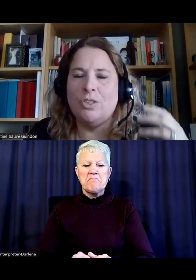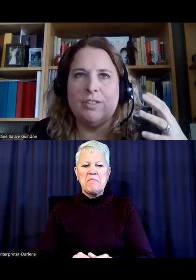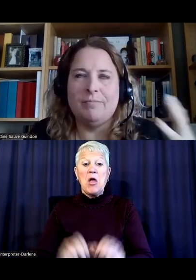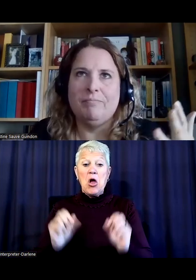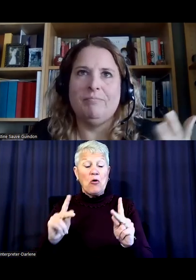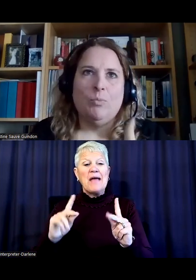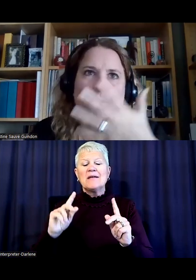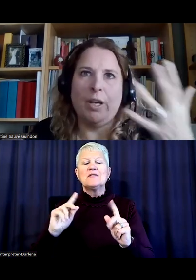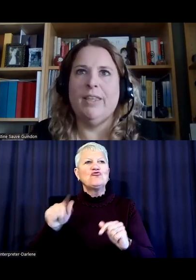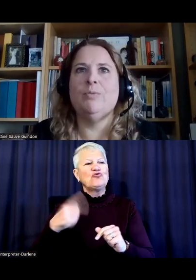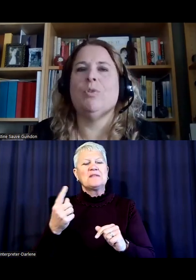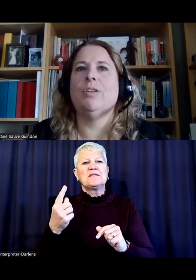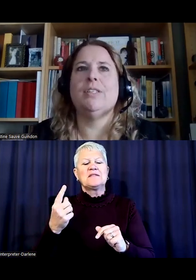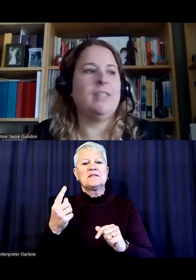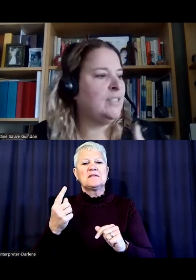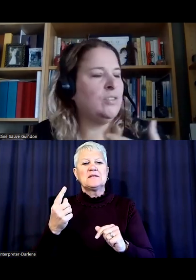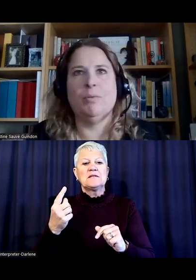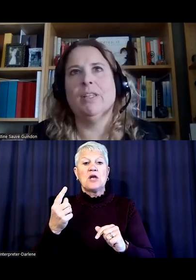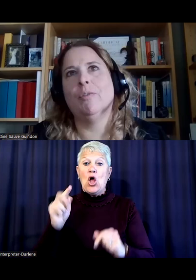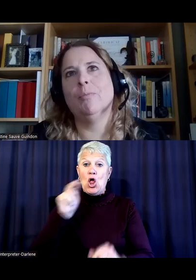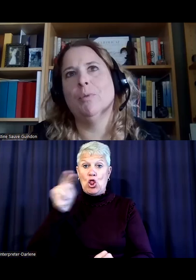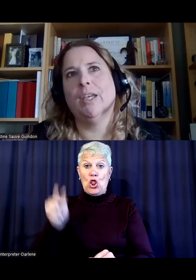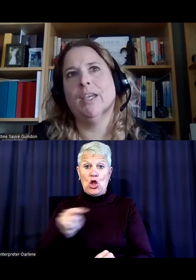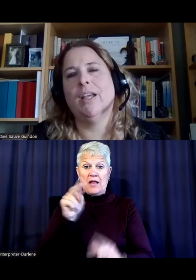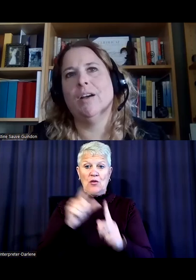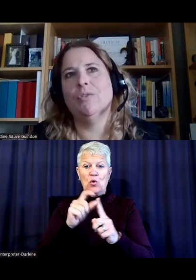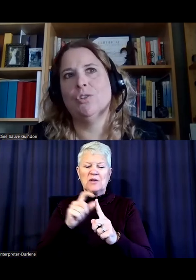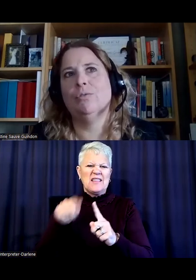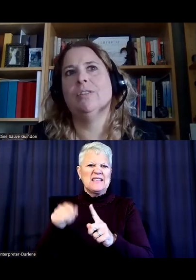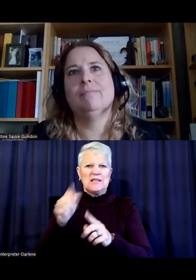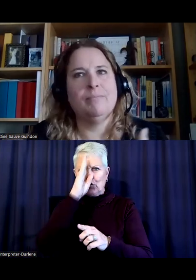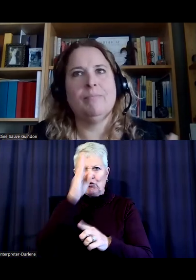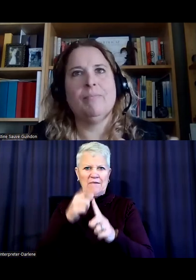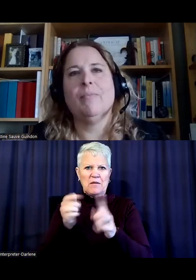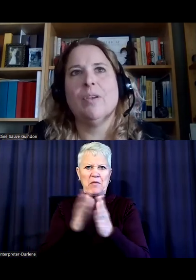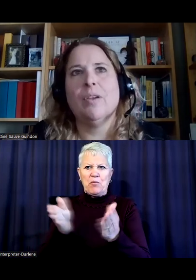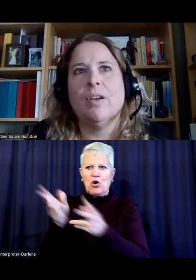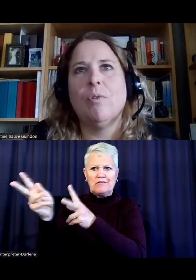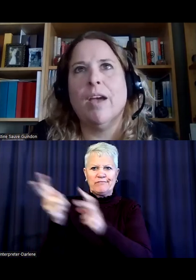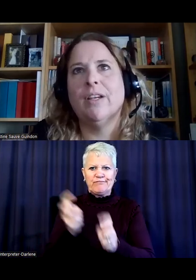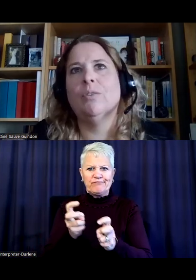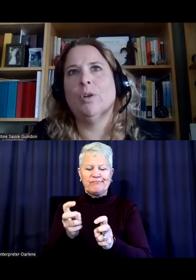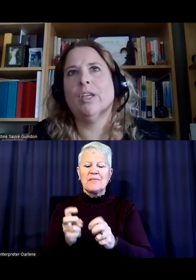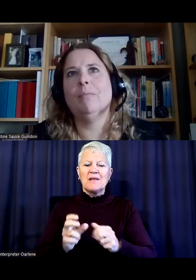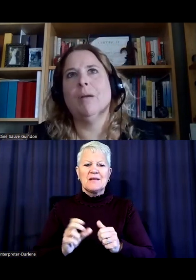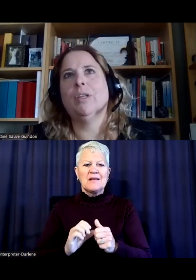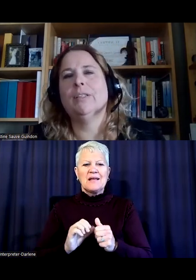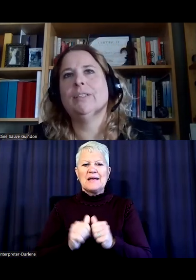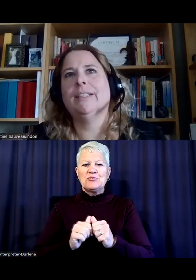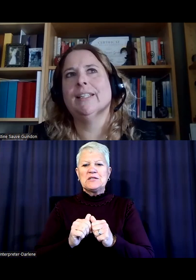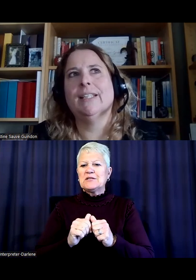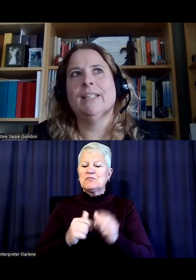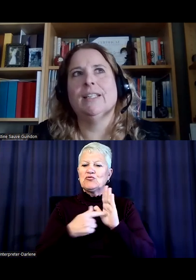Right? Just we'll look at these words. This is directly from the book again, how Jude graphed out working memory.